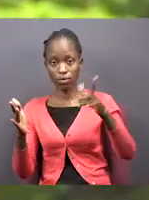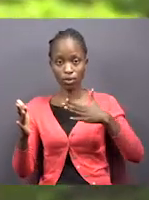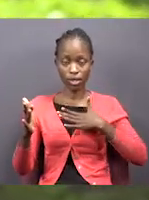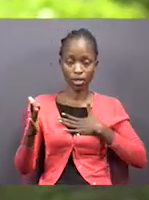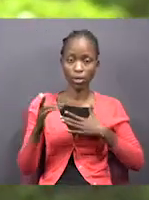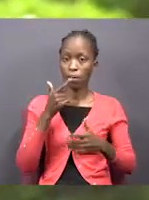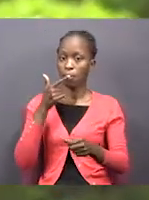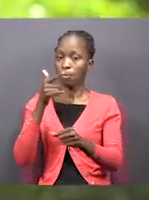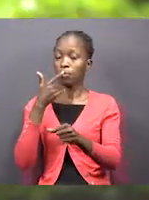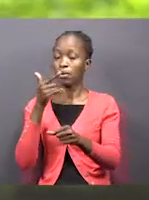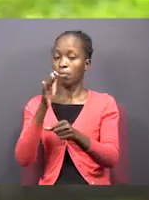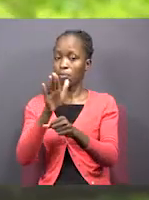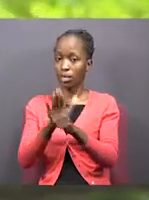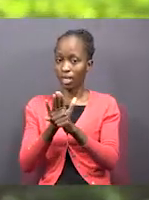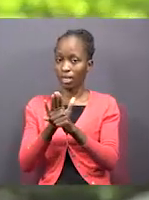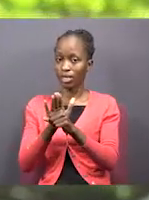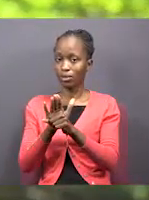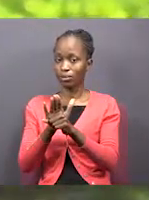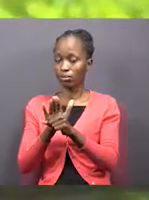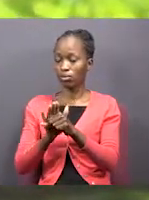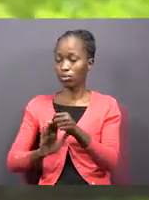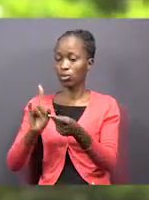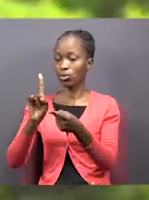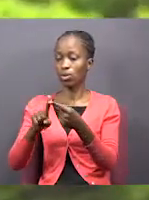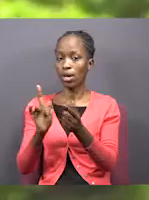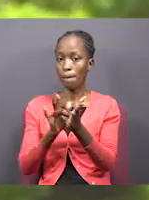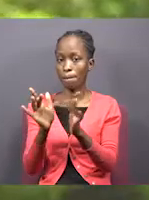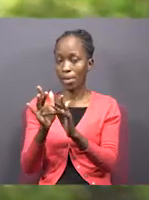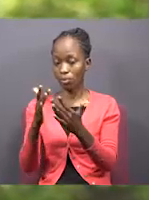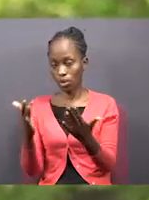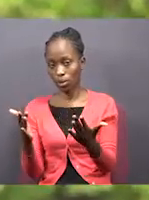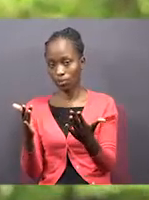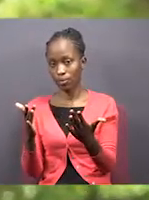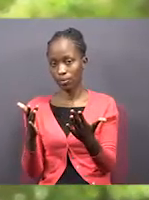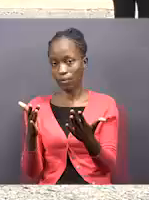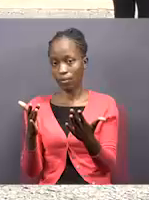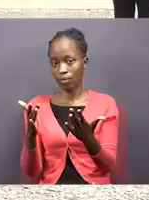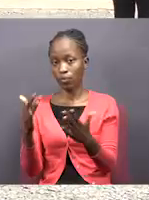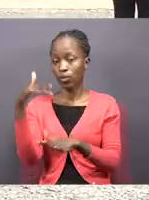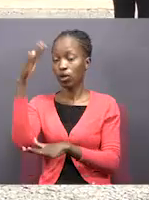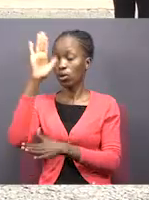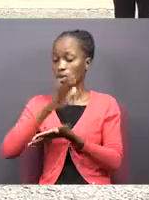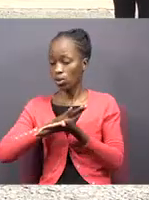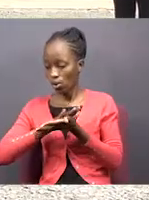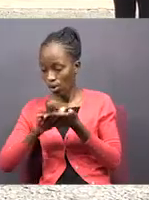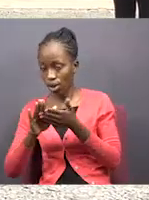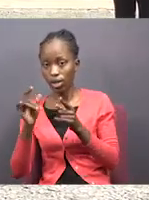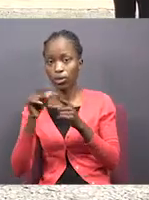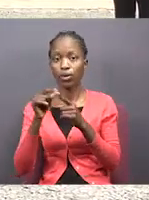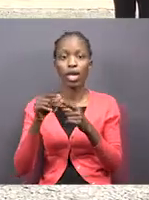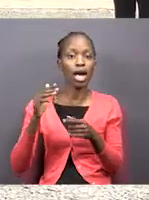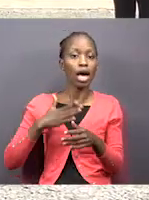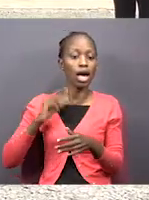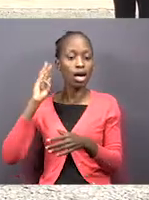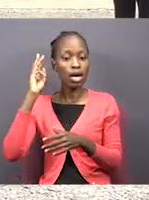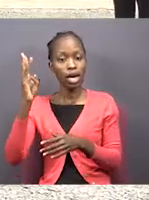Bible, God's holy word. I will keep it a lamp unto my feet and a light unto my path. I will